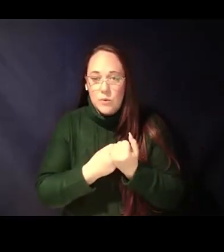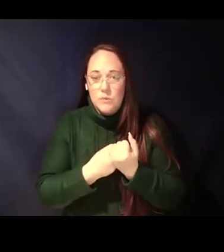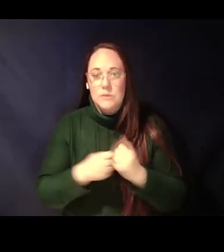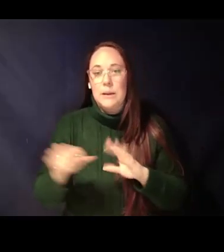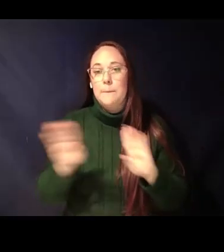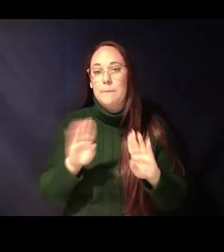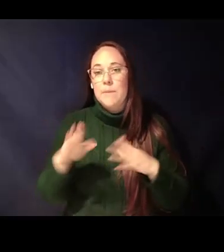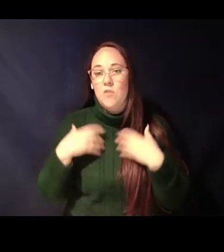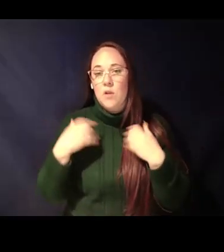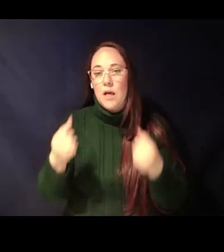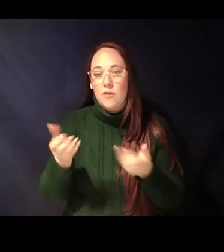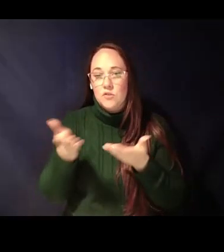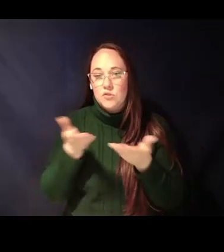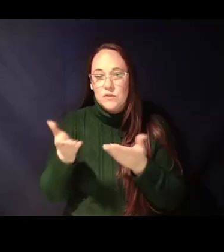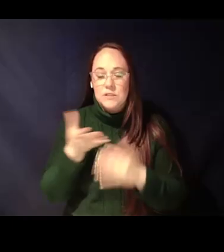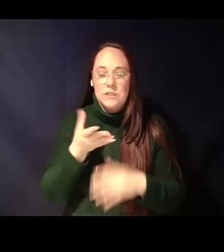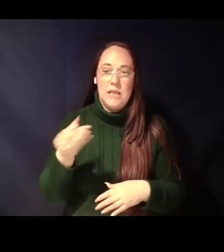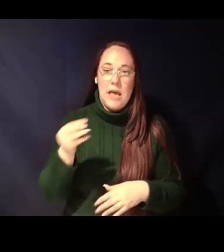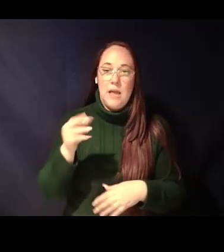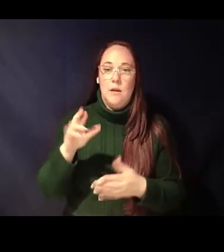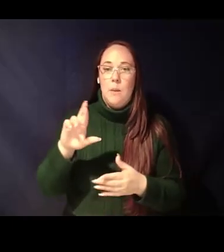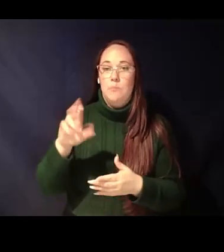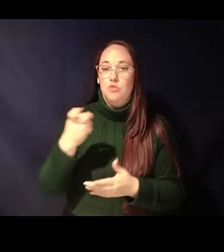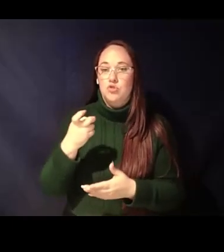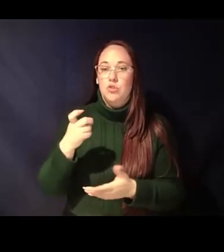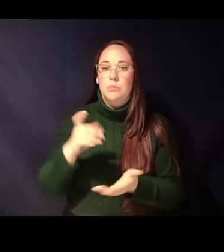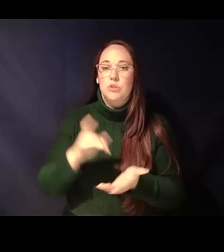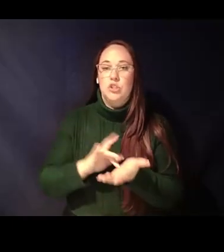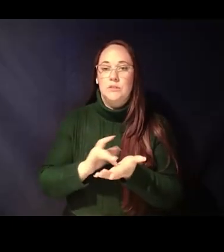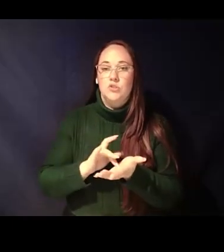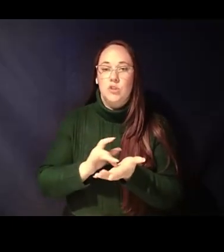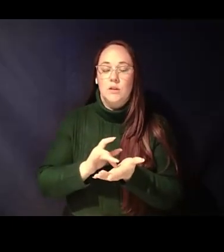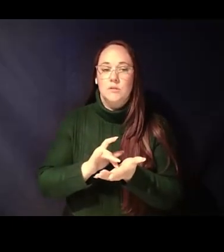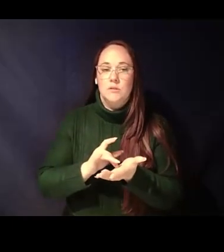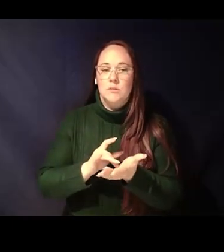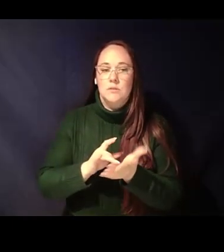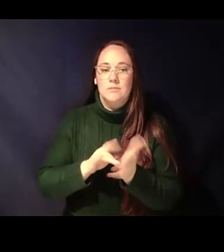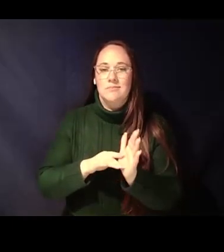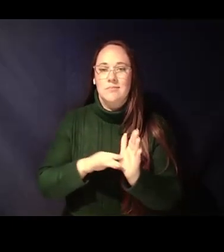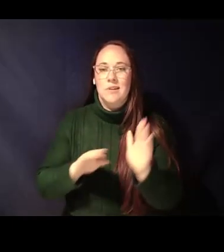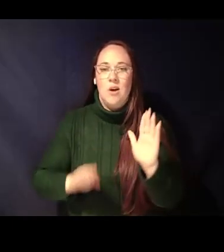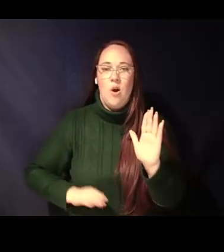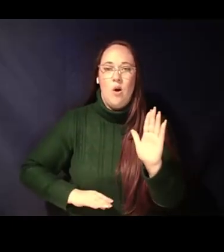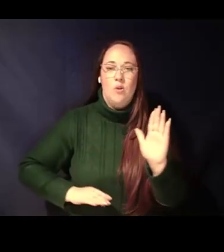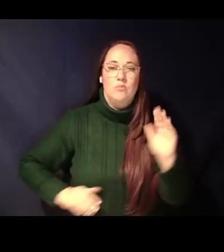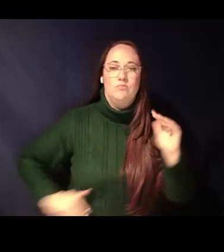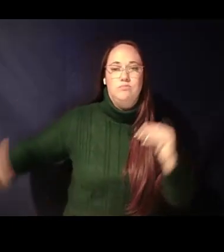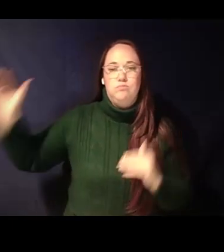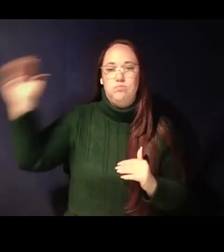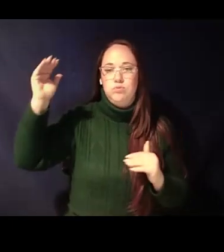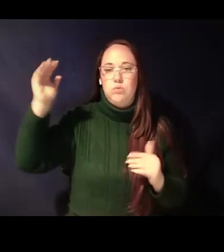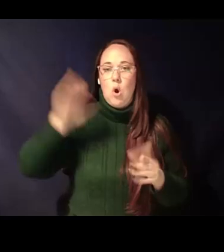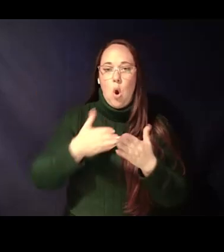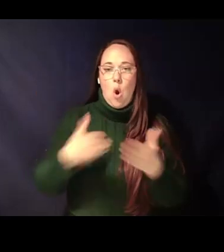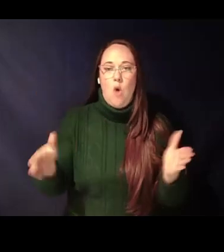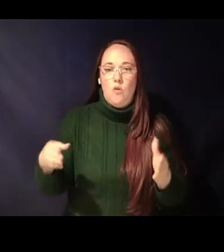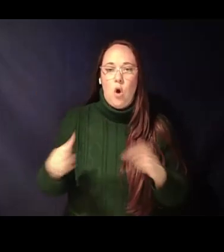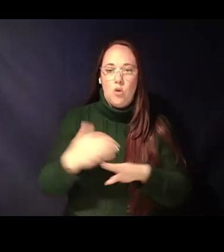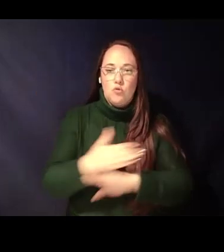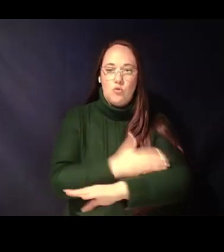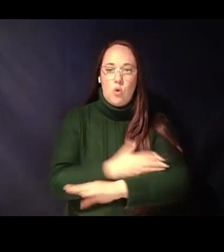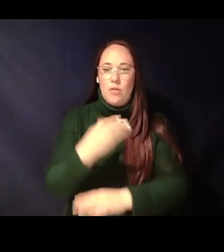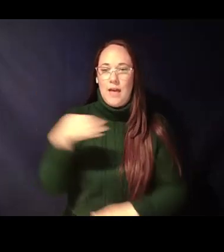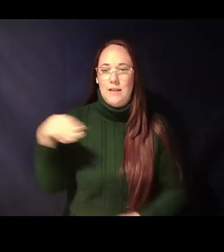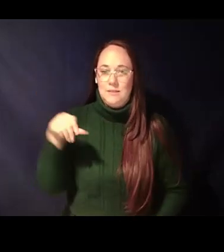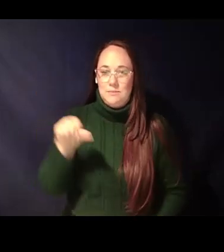behavioral health services, and prescription drugs, have outpaced overall growth in overall Medicaid spending. If you're looking for